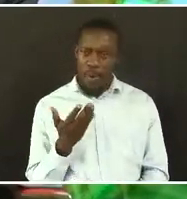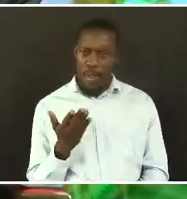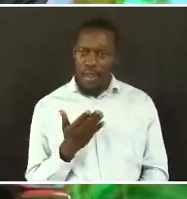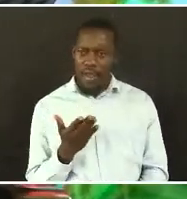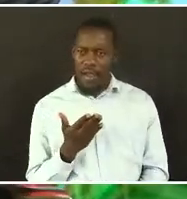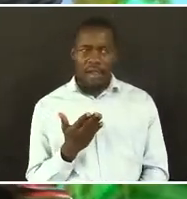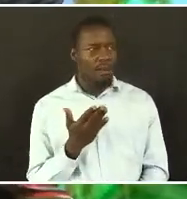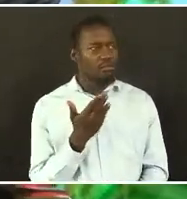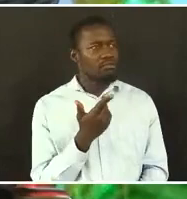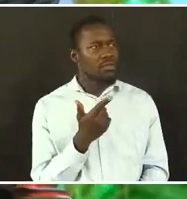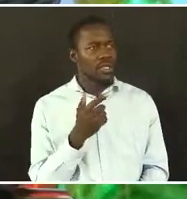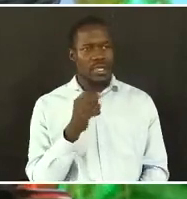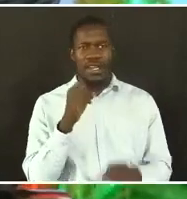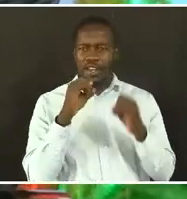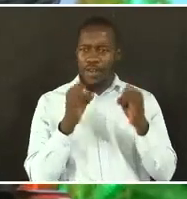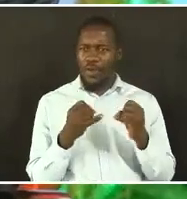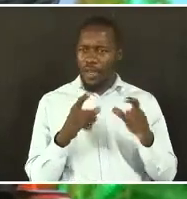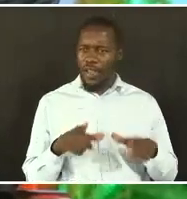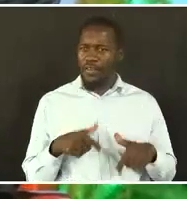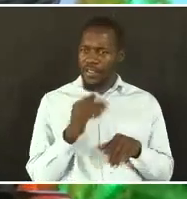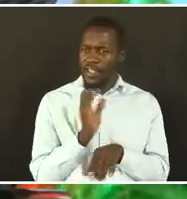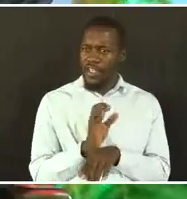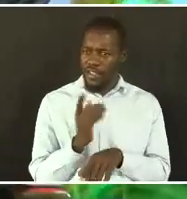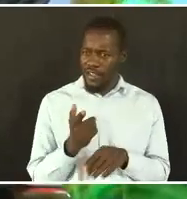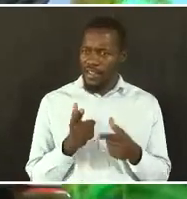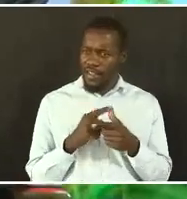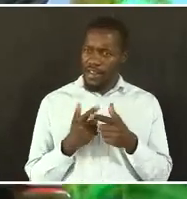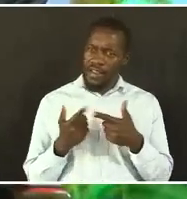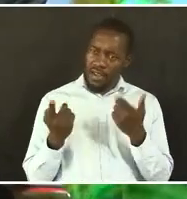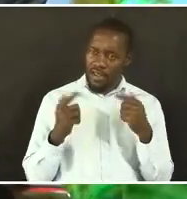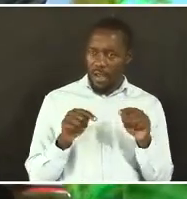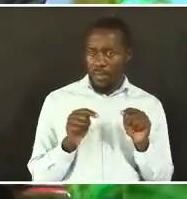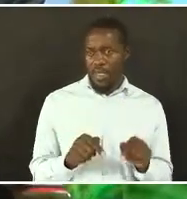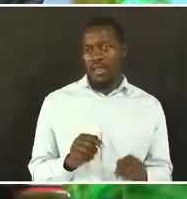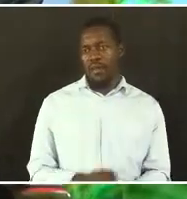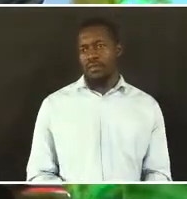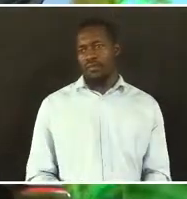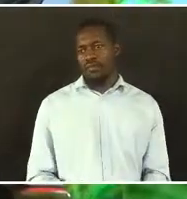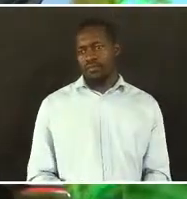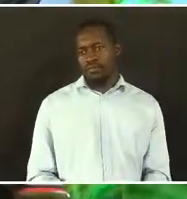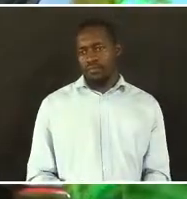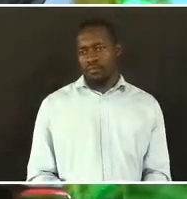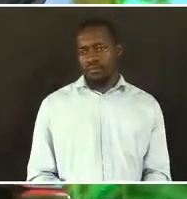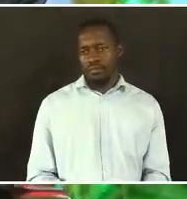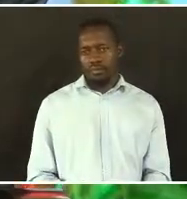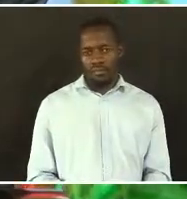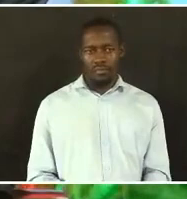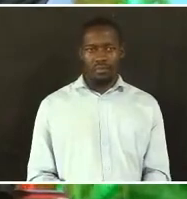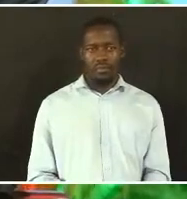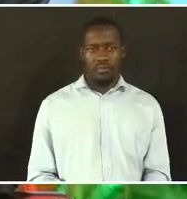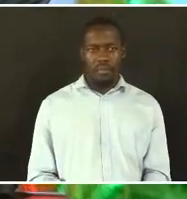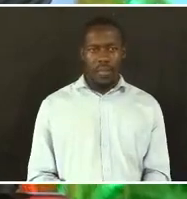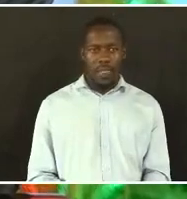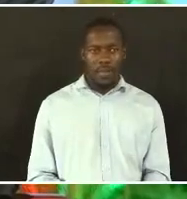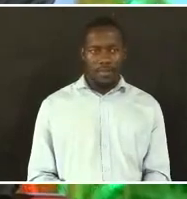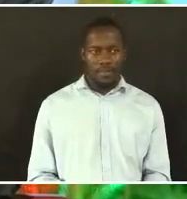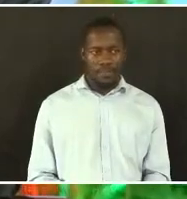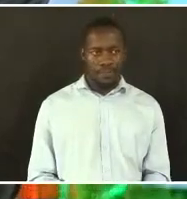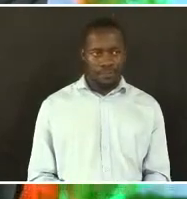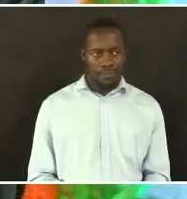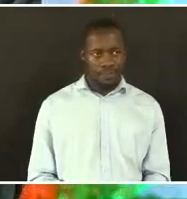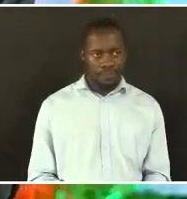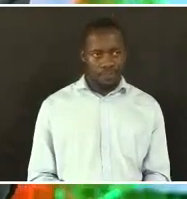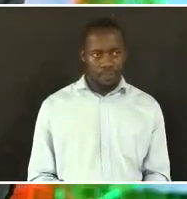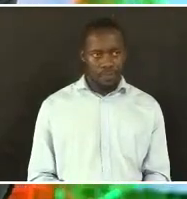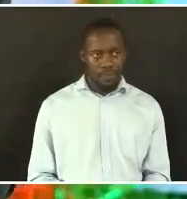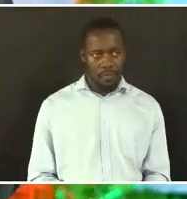And these people may come to want to know who is the God of Elder Tom who can make these things be done.